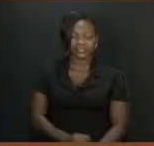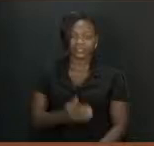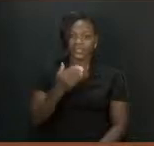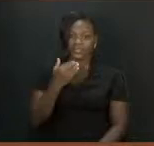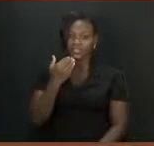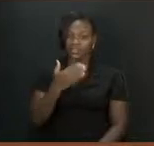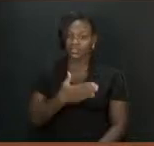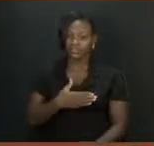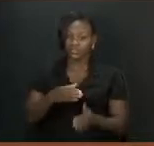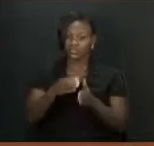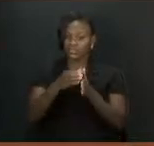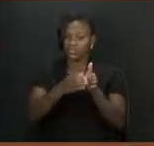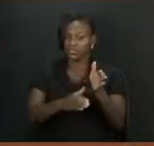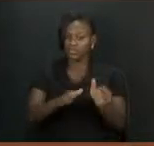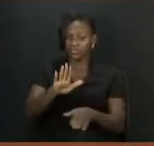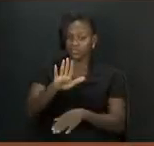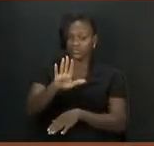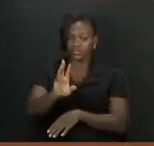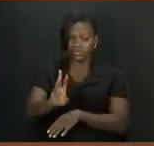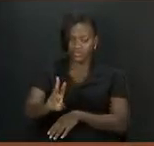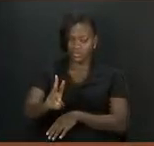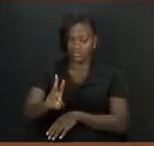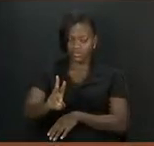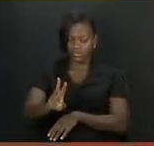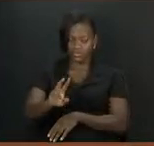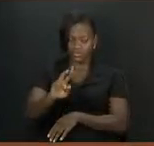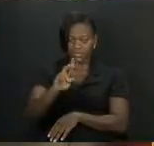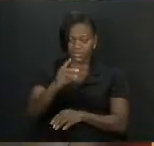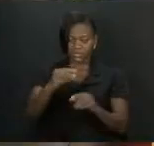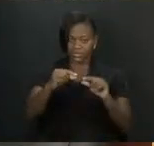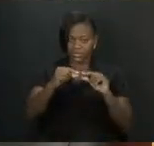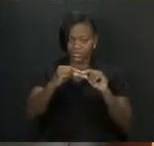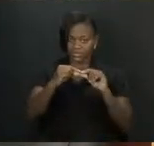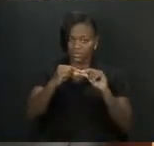column 56, second line,